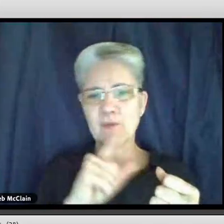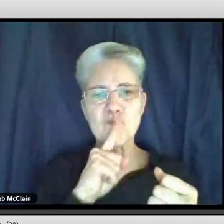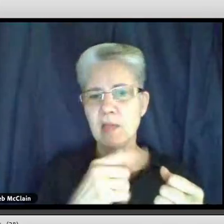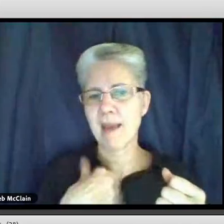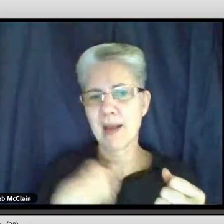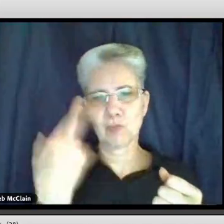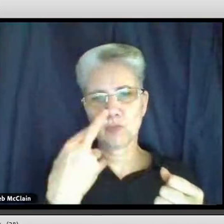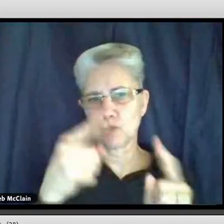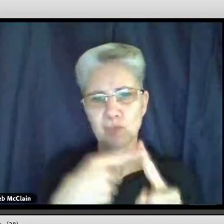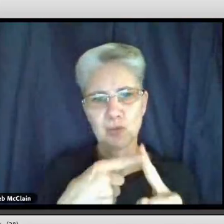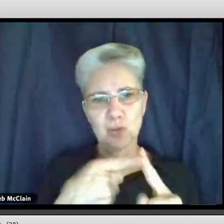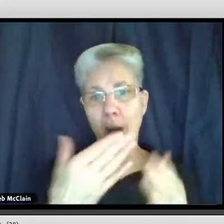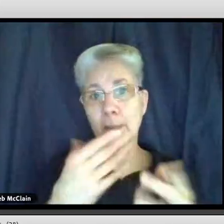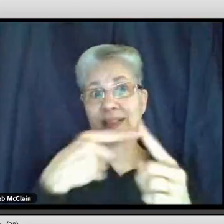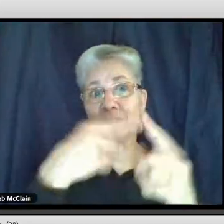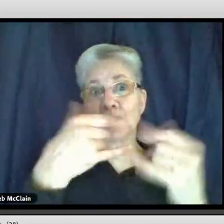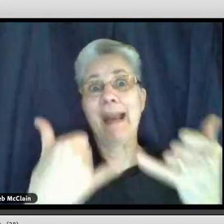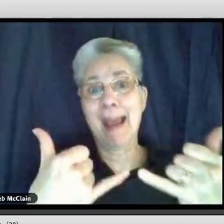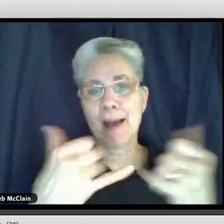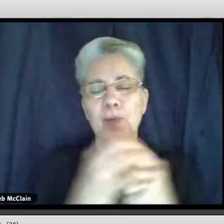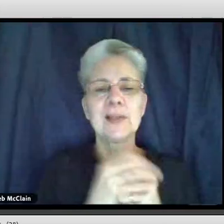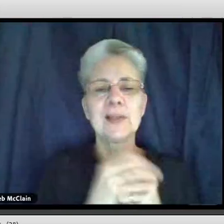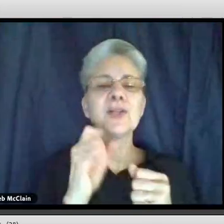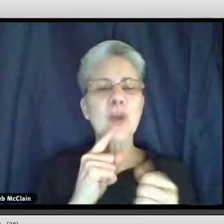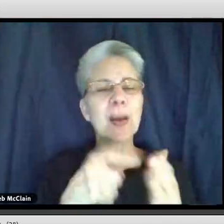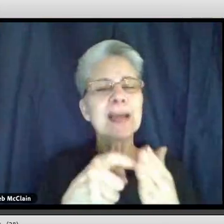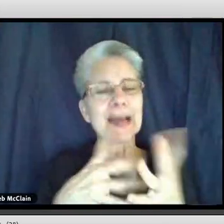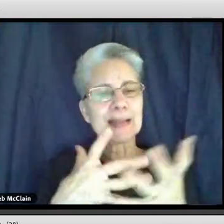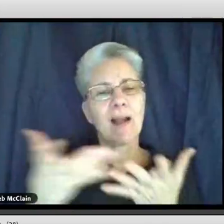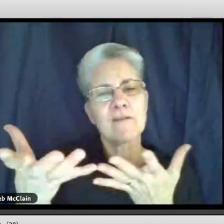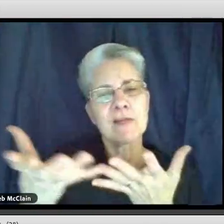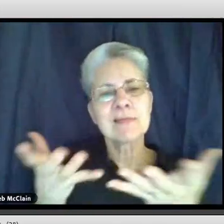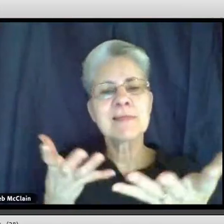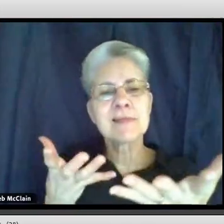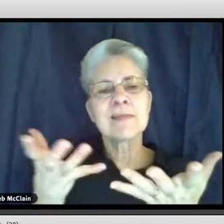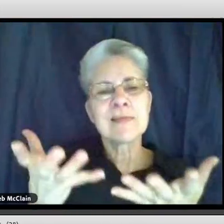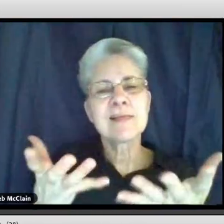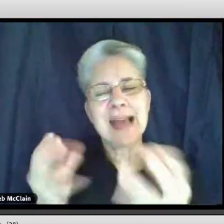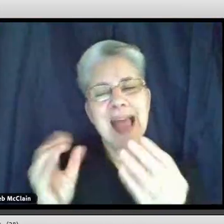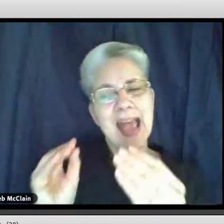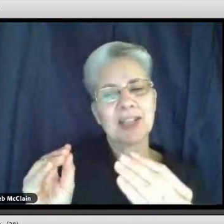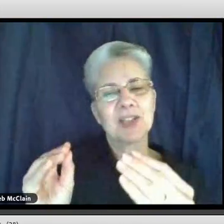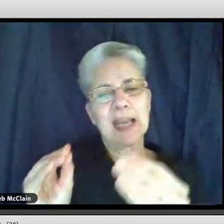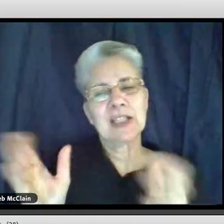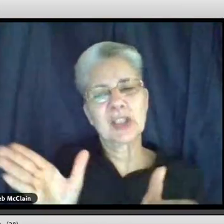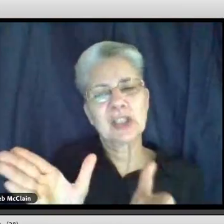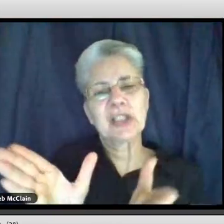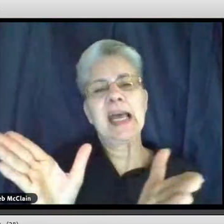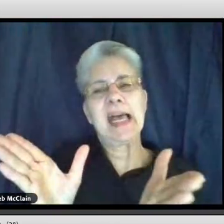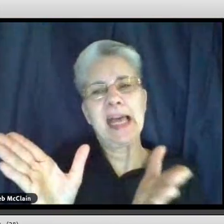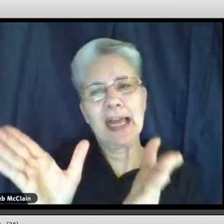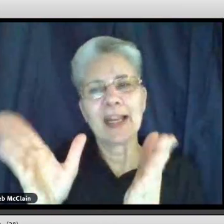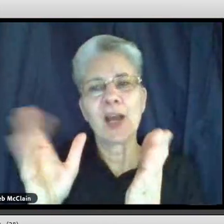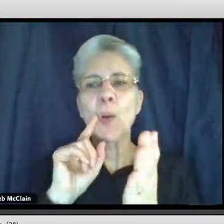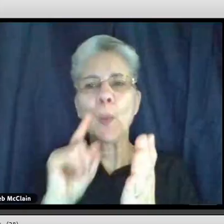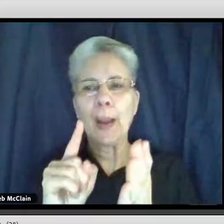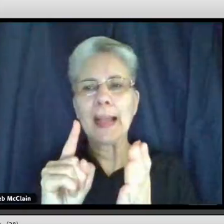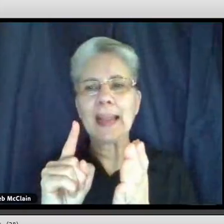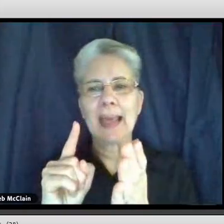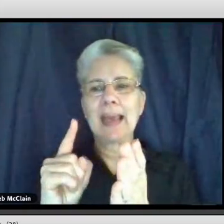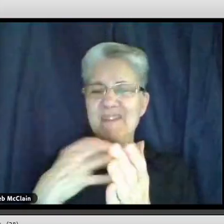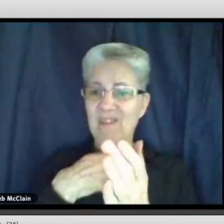a reason to, probably up until now. So it does take quite a bit of education and really